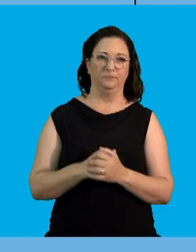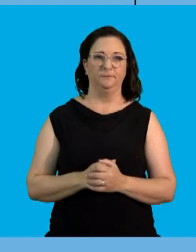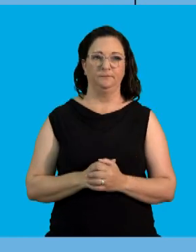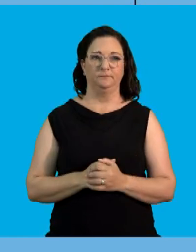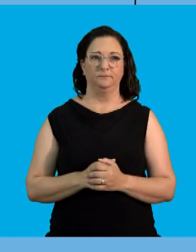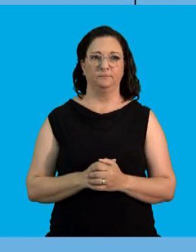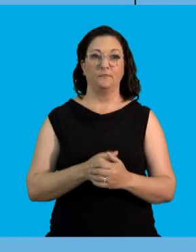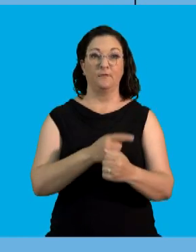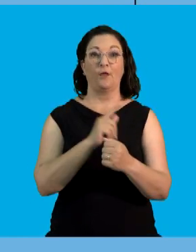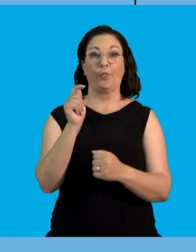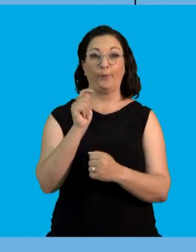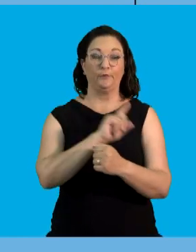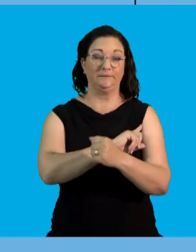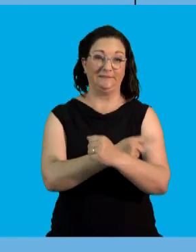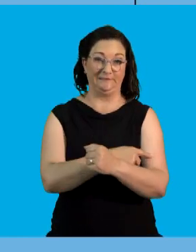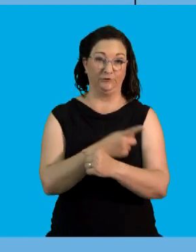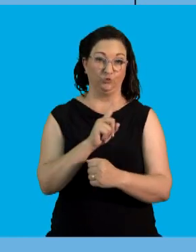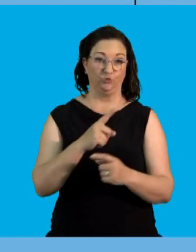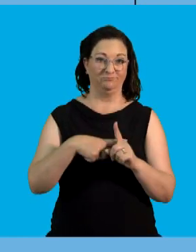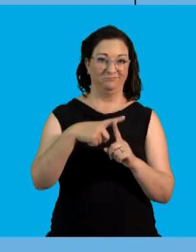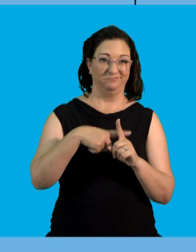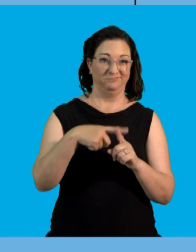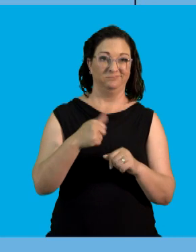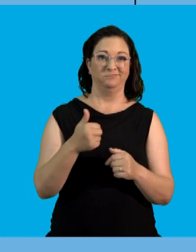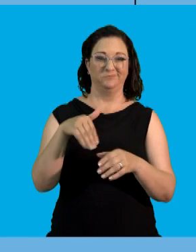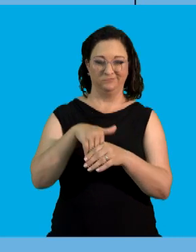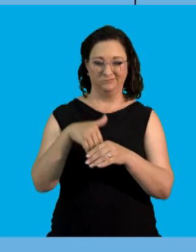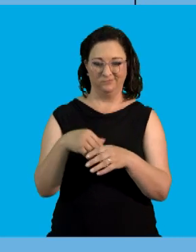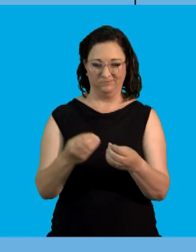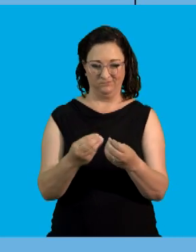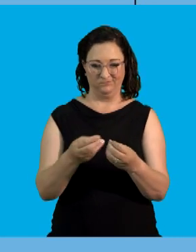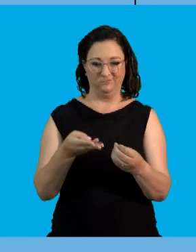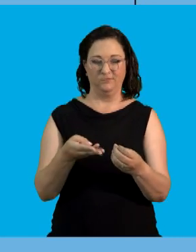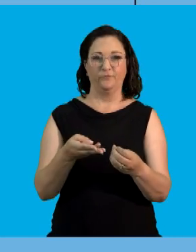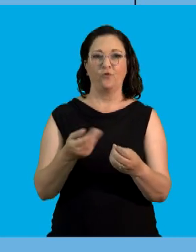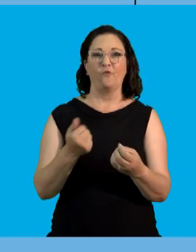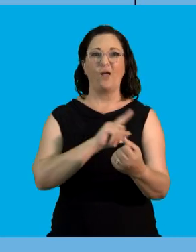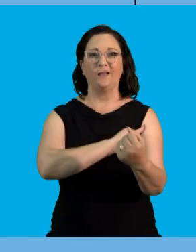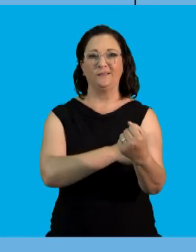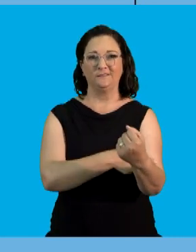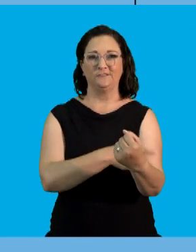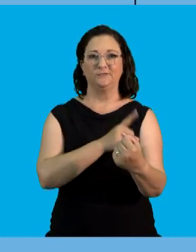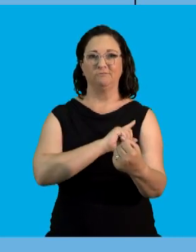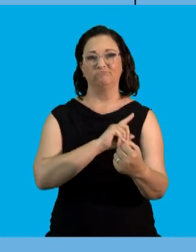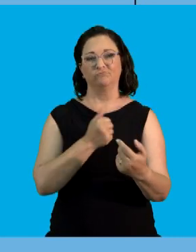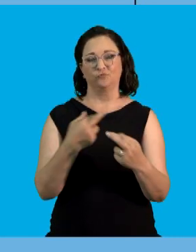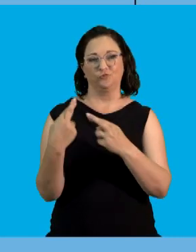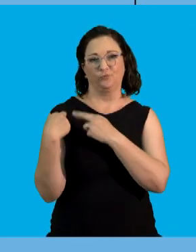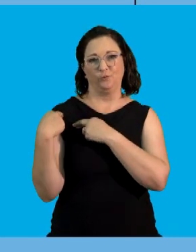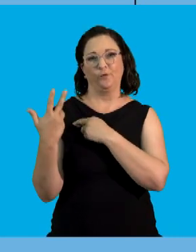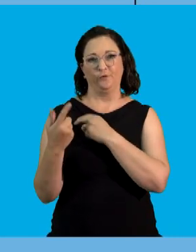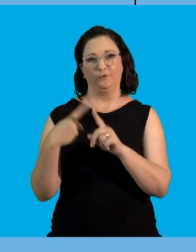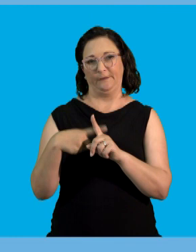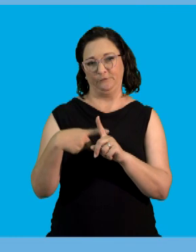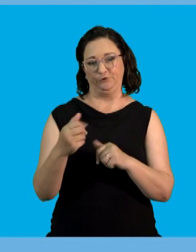temperature. And then lastly, thermal energy. That's now the energy contained within a system that is responsible for its